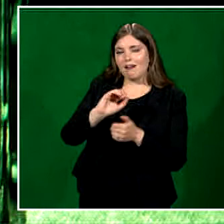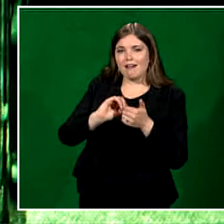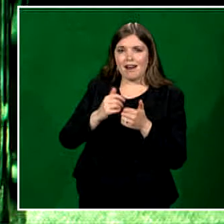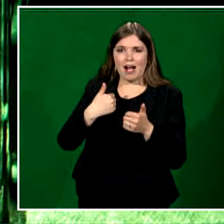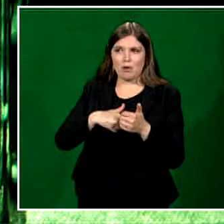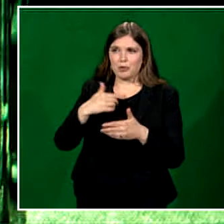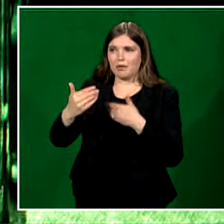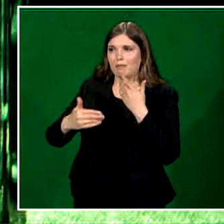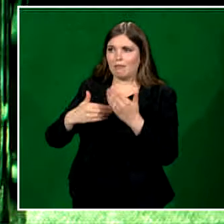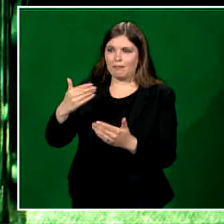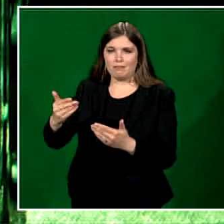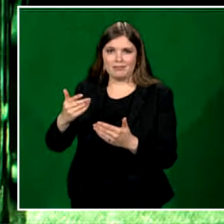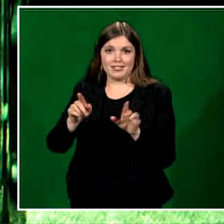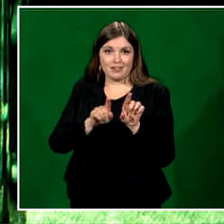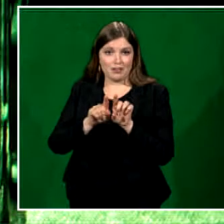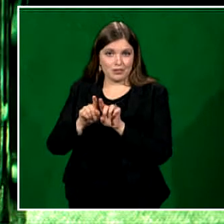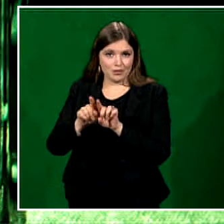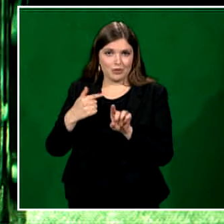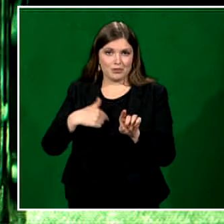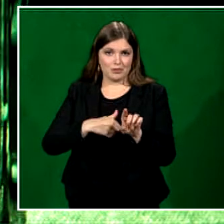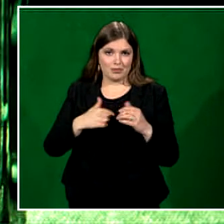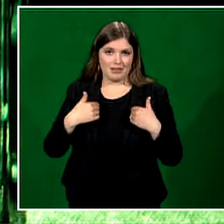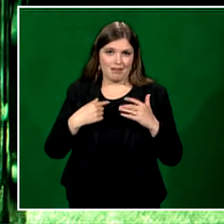field demonstration.